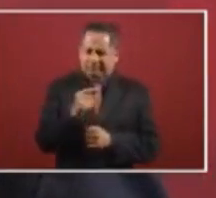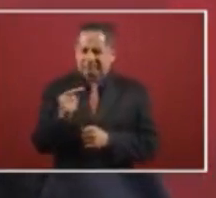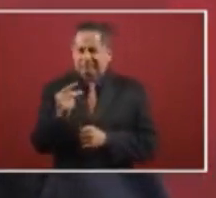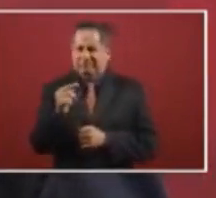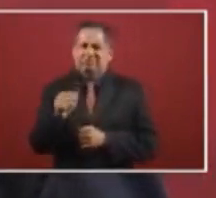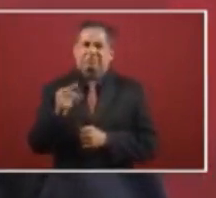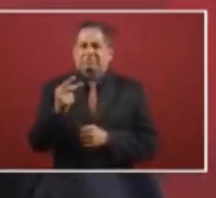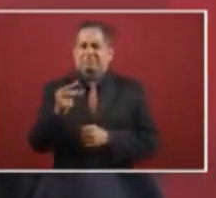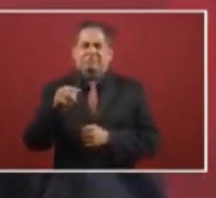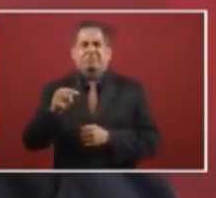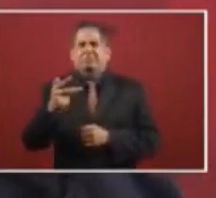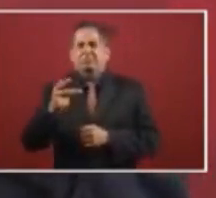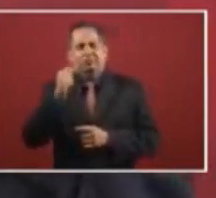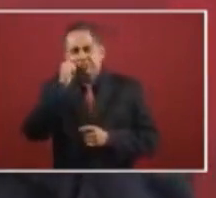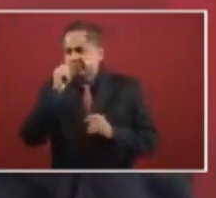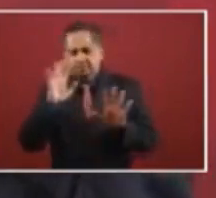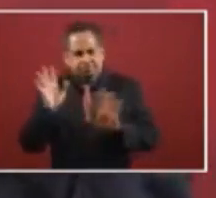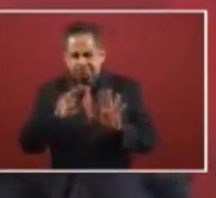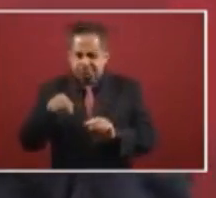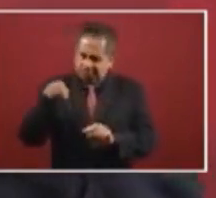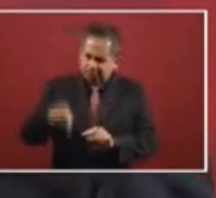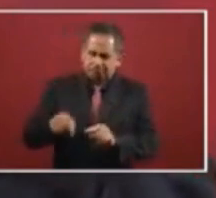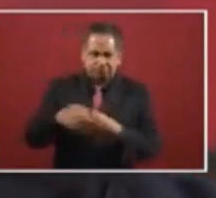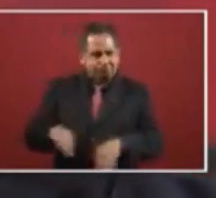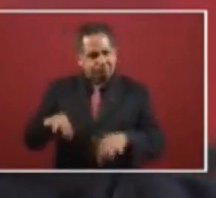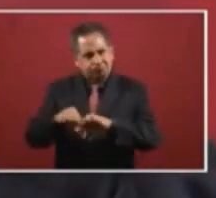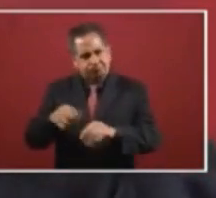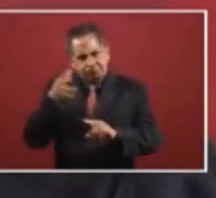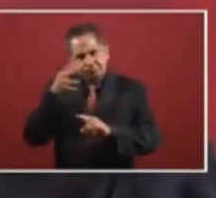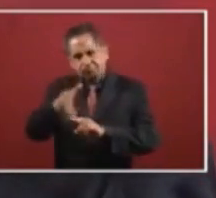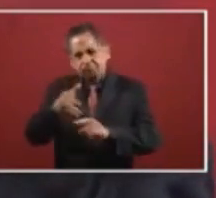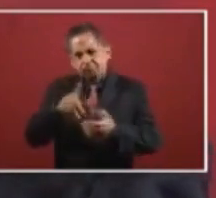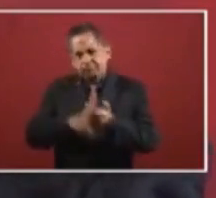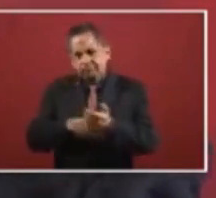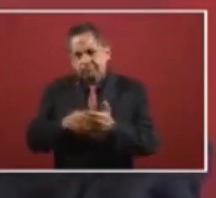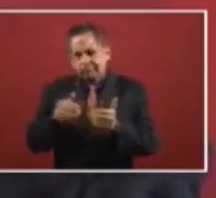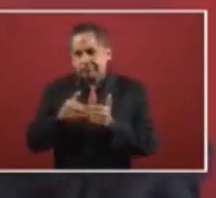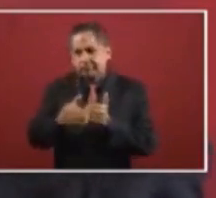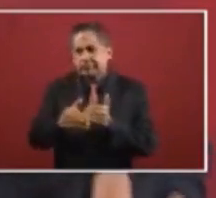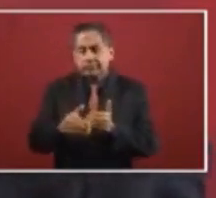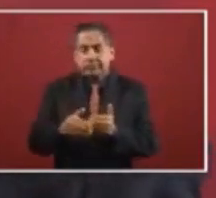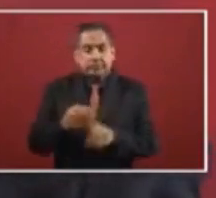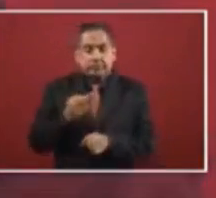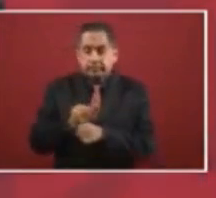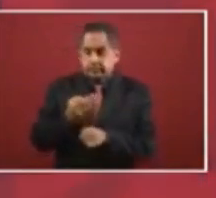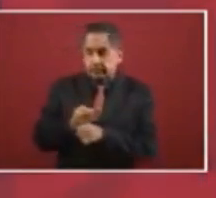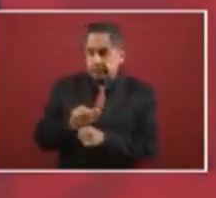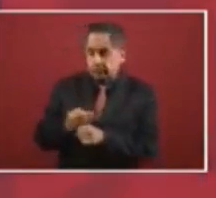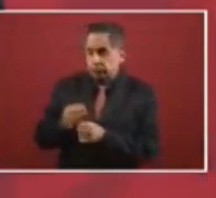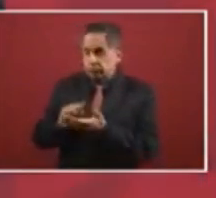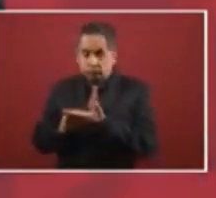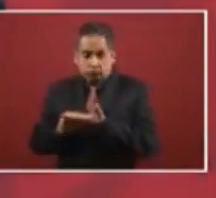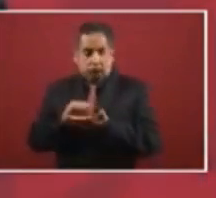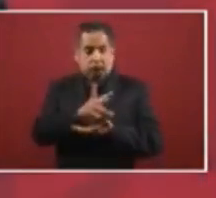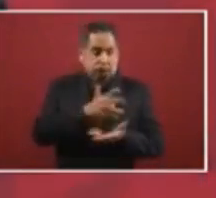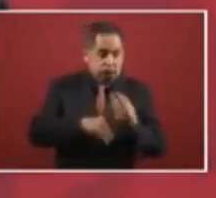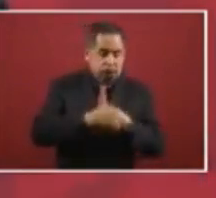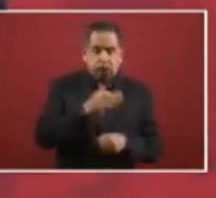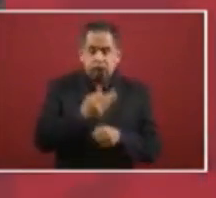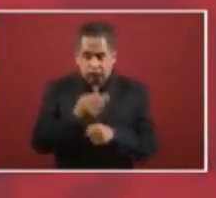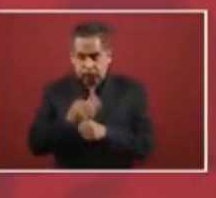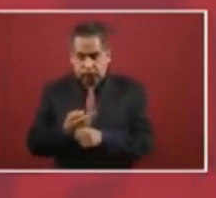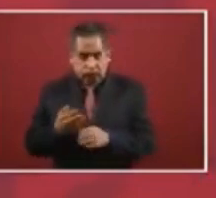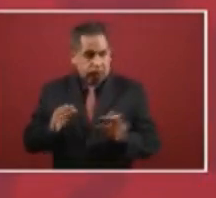where the budget could be whatever it is, it's not important. But what